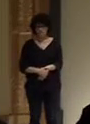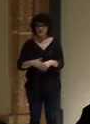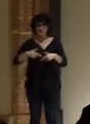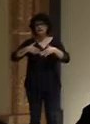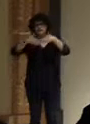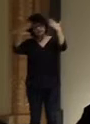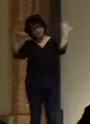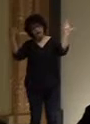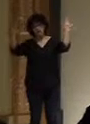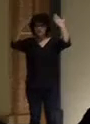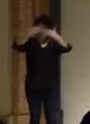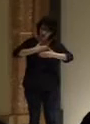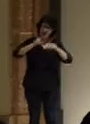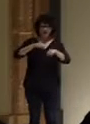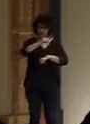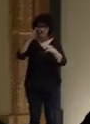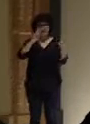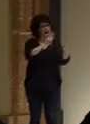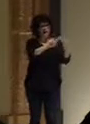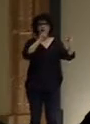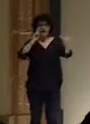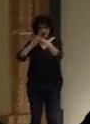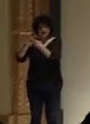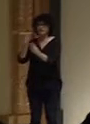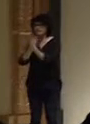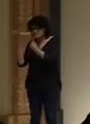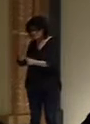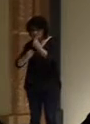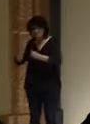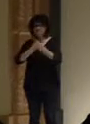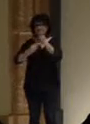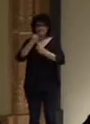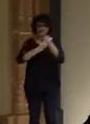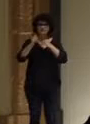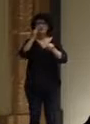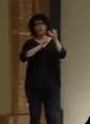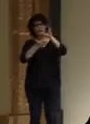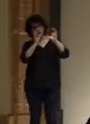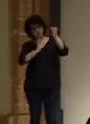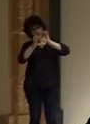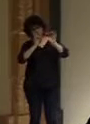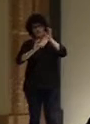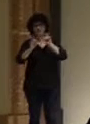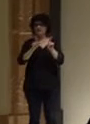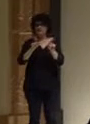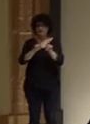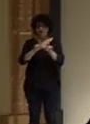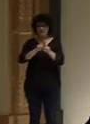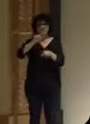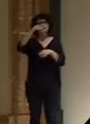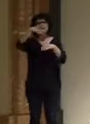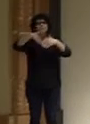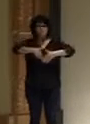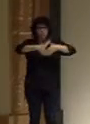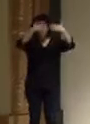can eat, drink, work, and dance all night long. On Saturday, a special night is planned in a special